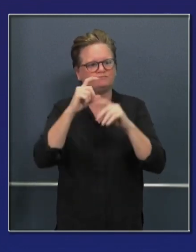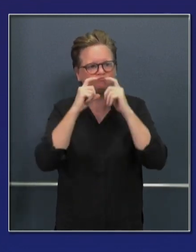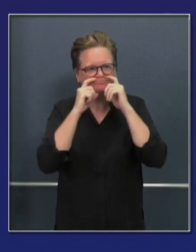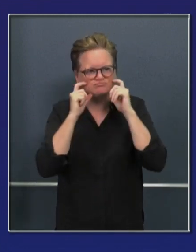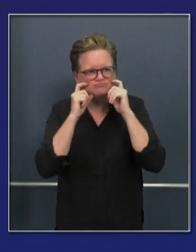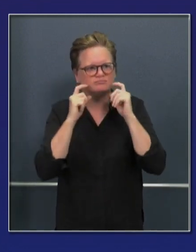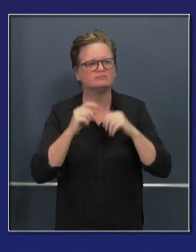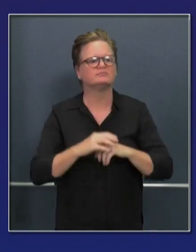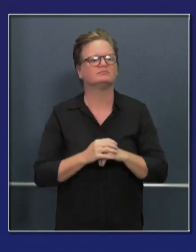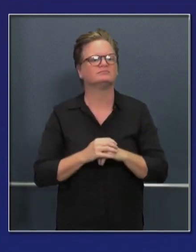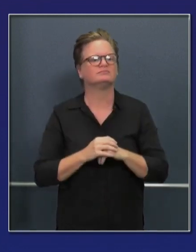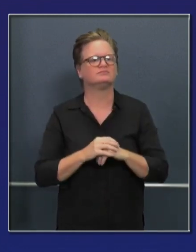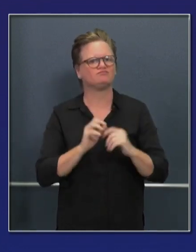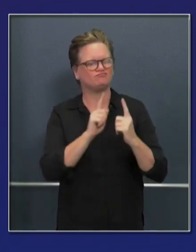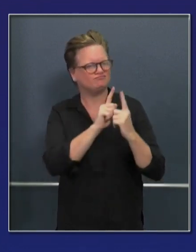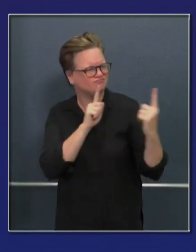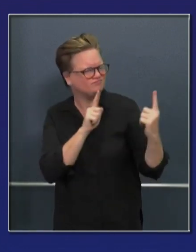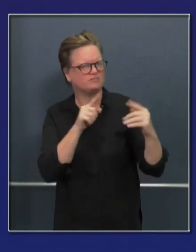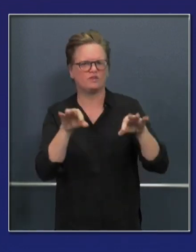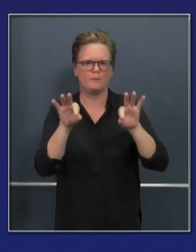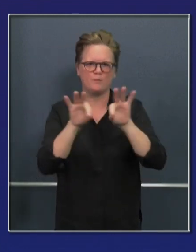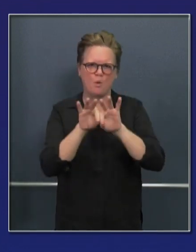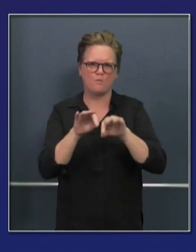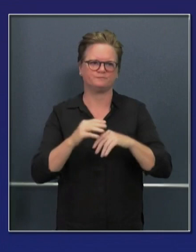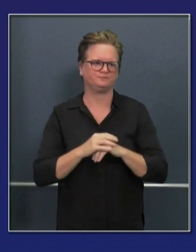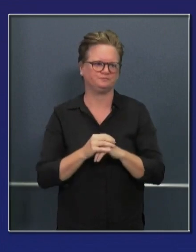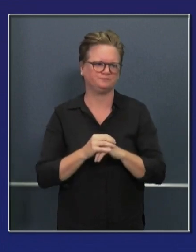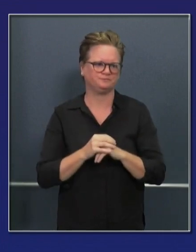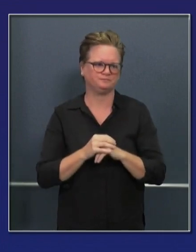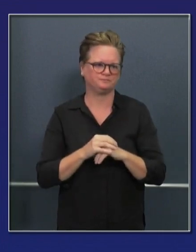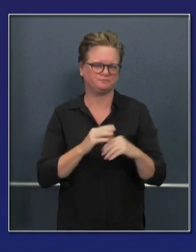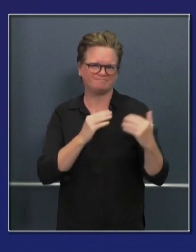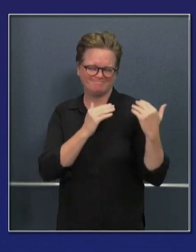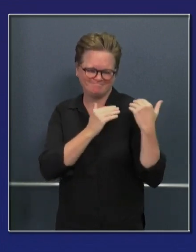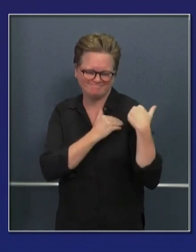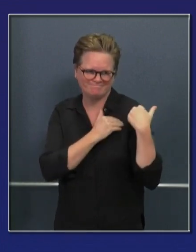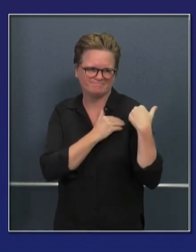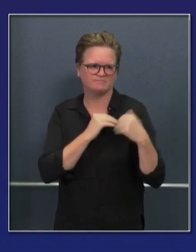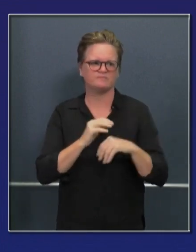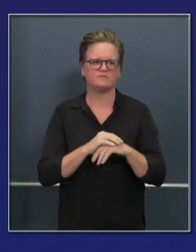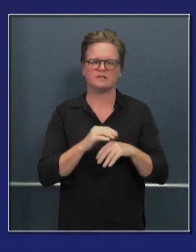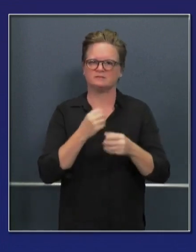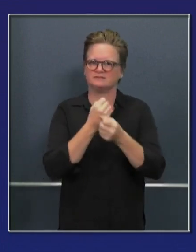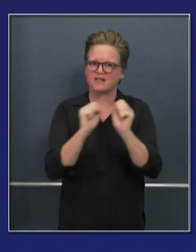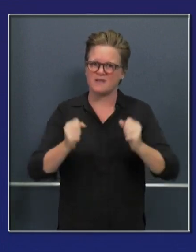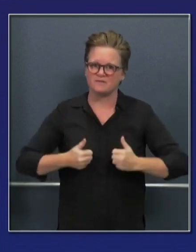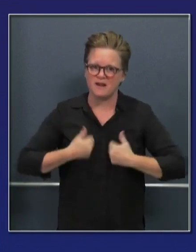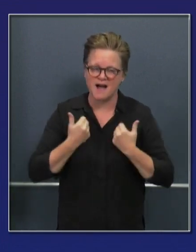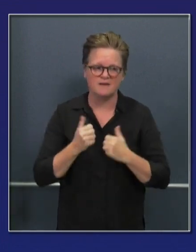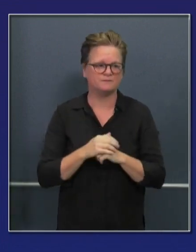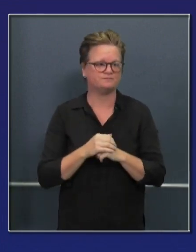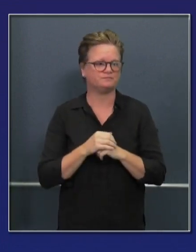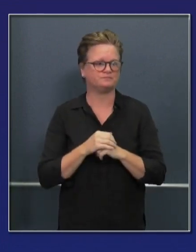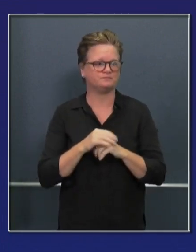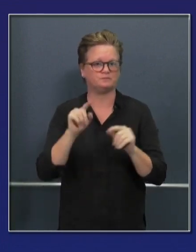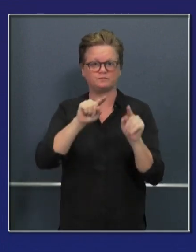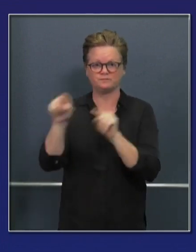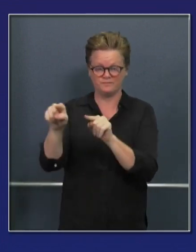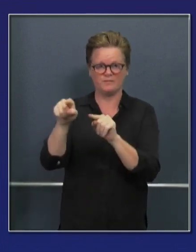this moment and to save lives. I encourage you always to go to the website, covid19.ca.gov,